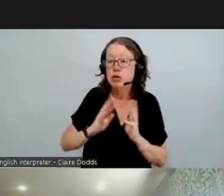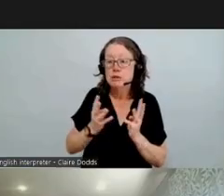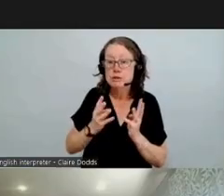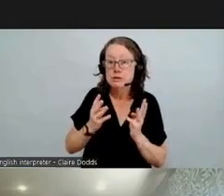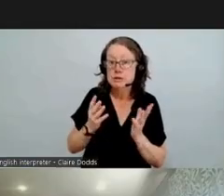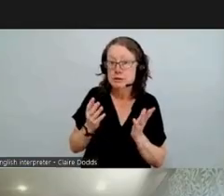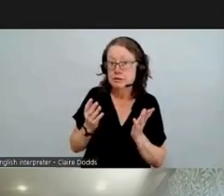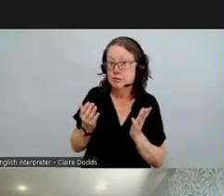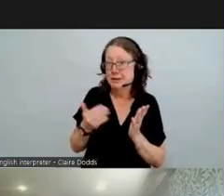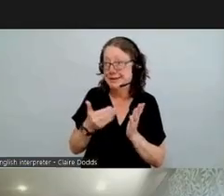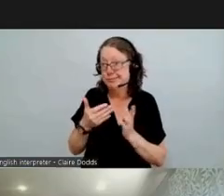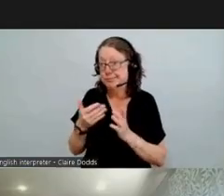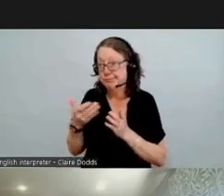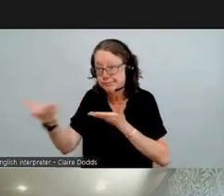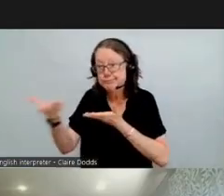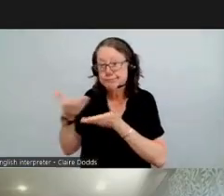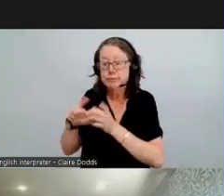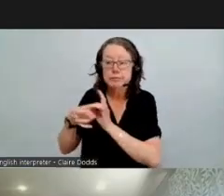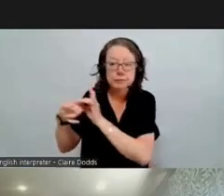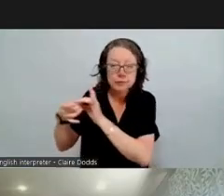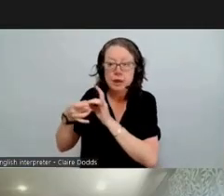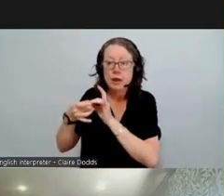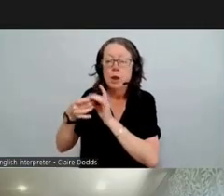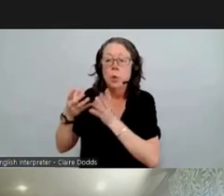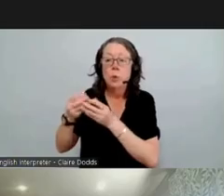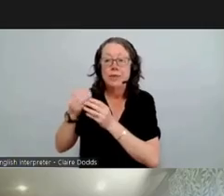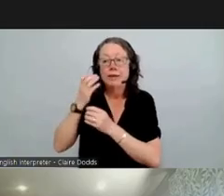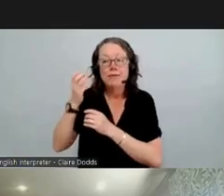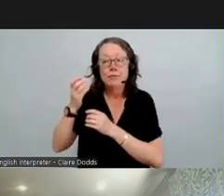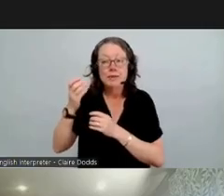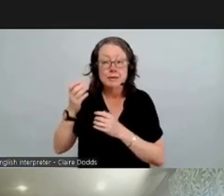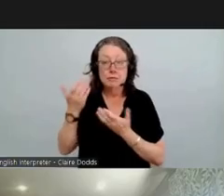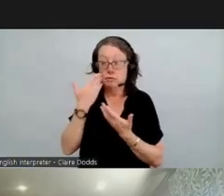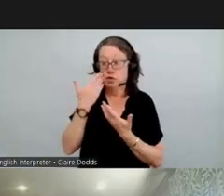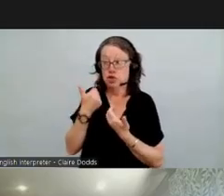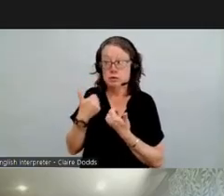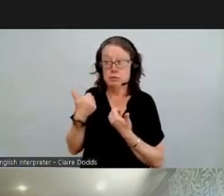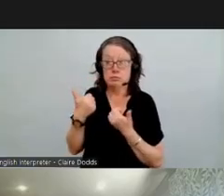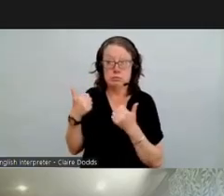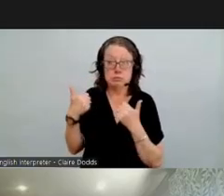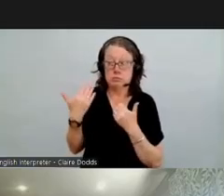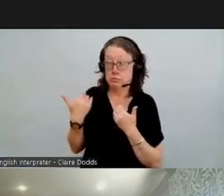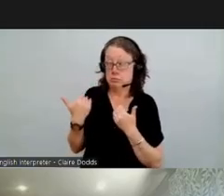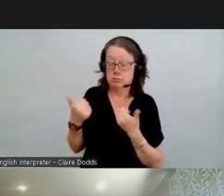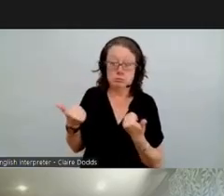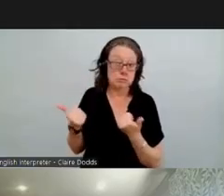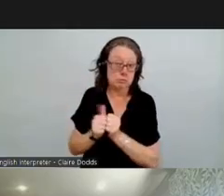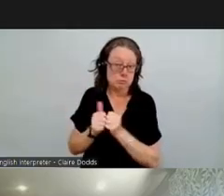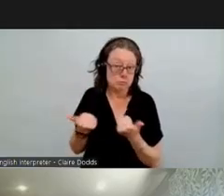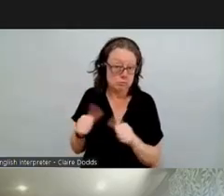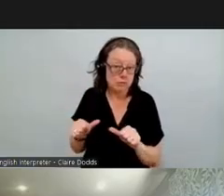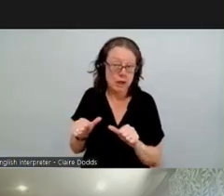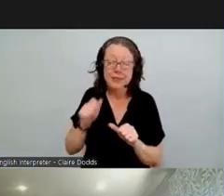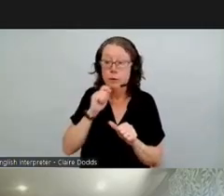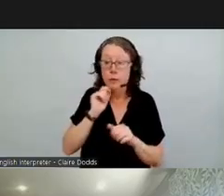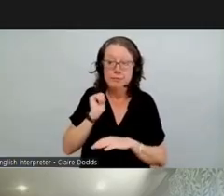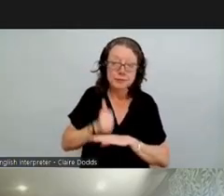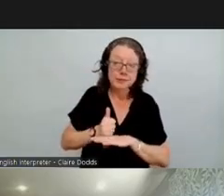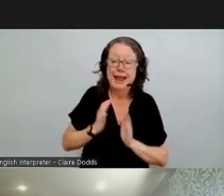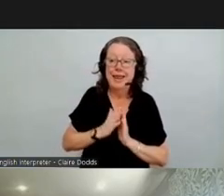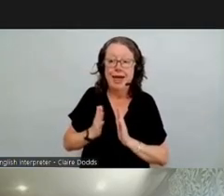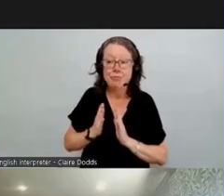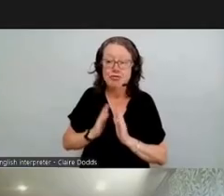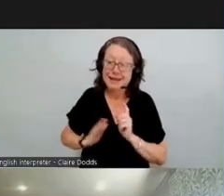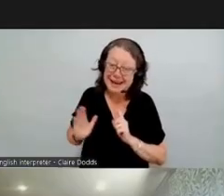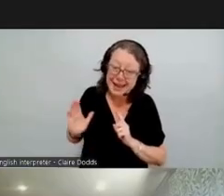to fund a library in every primary school in the country, which we'll be working on delivering over the next 12 months. From a policy side of